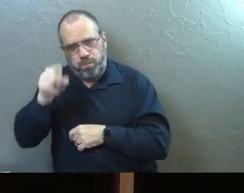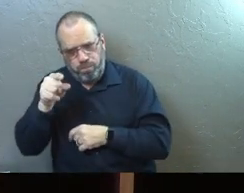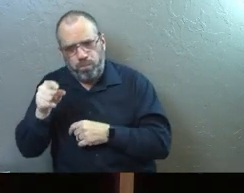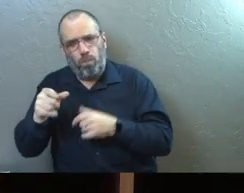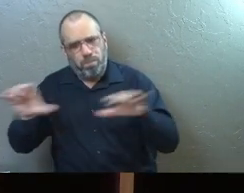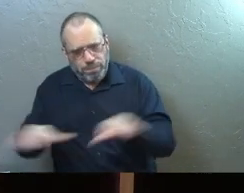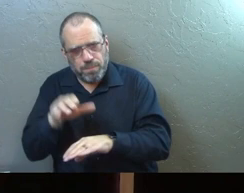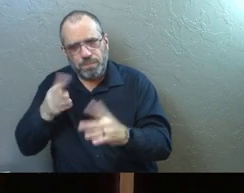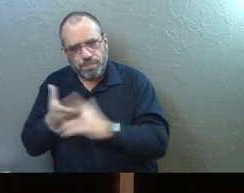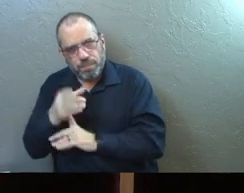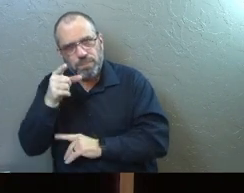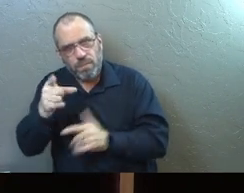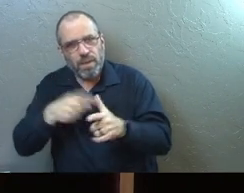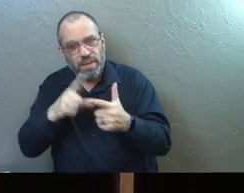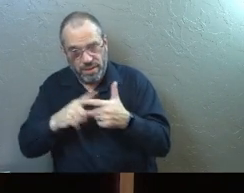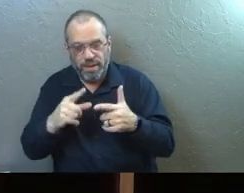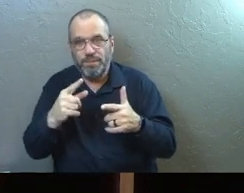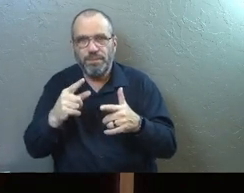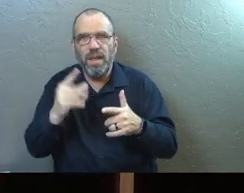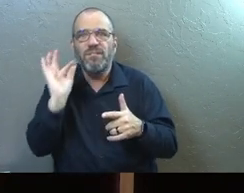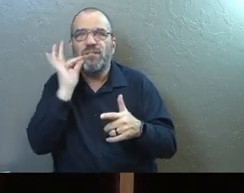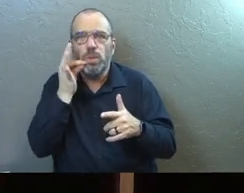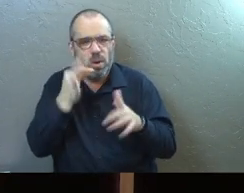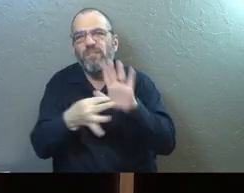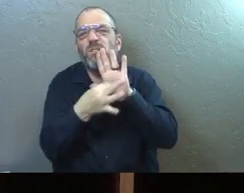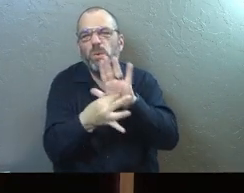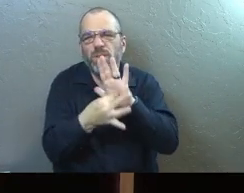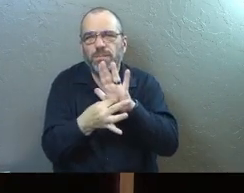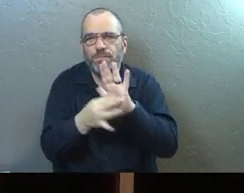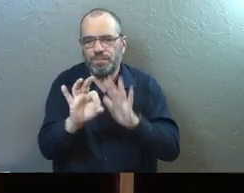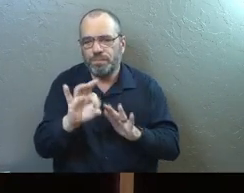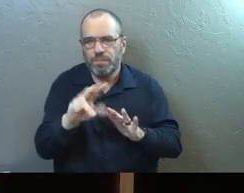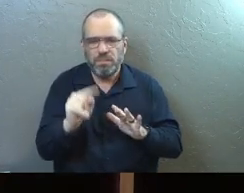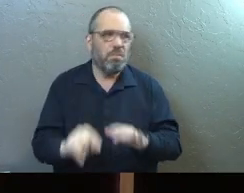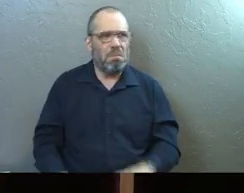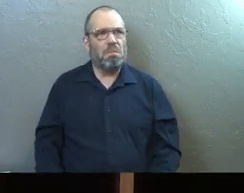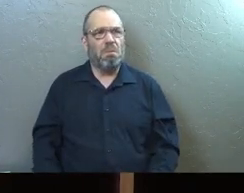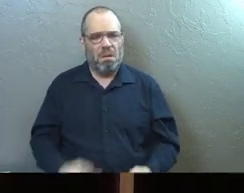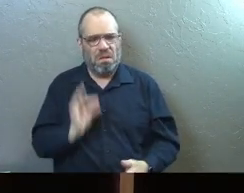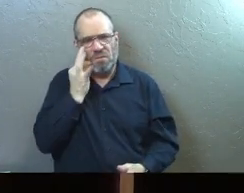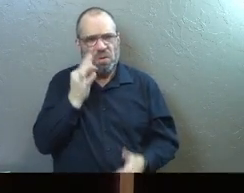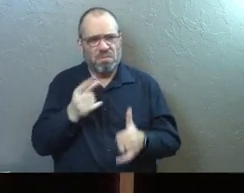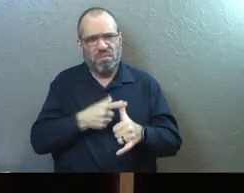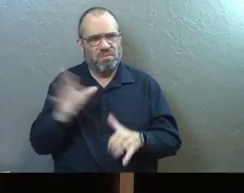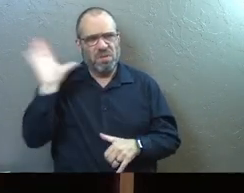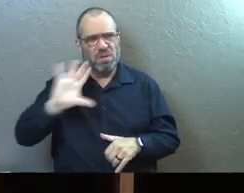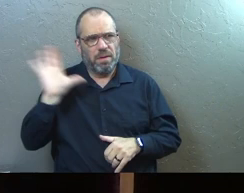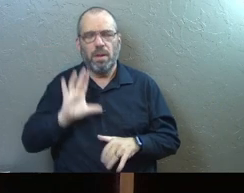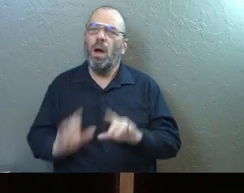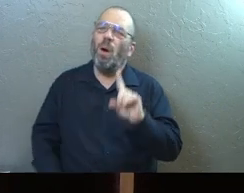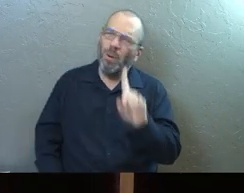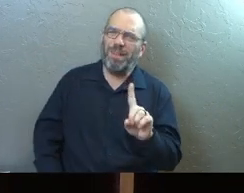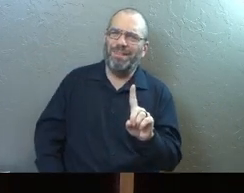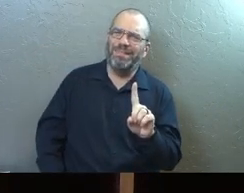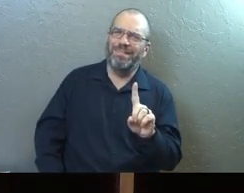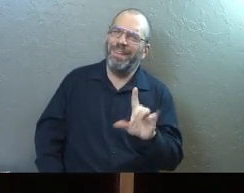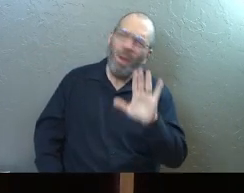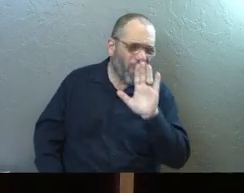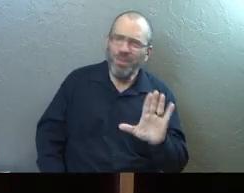you and act through you, this fruit starts to come out. And you might be like, well, that fruit was there before. Well, hold on.